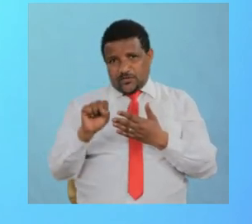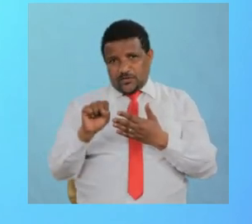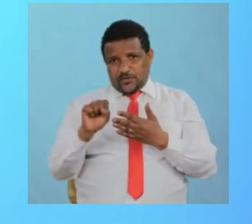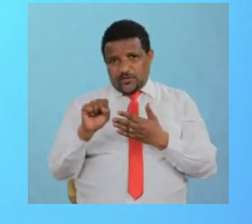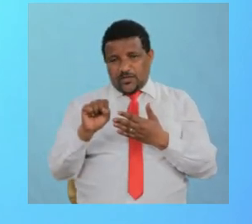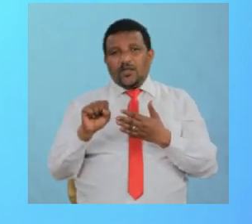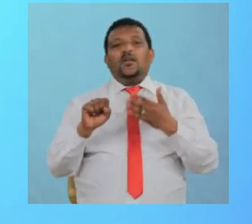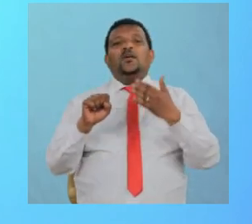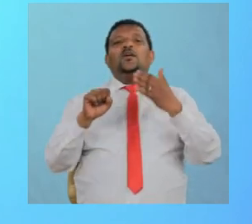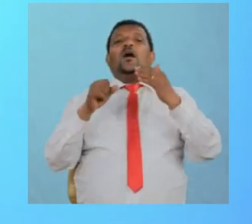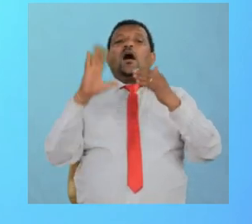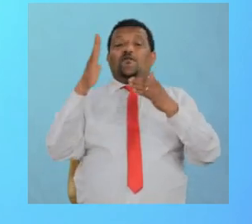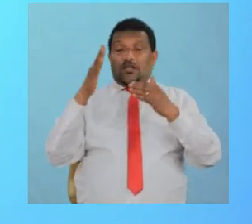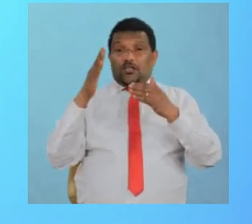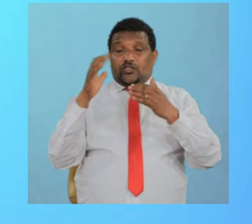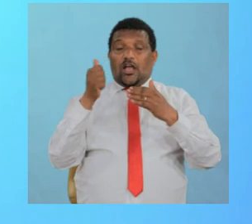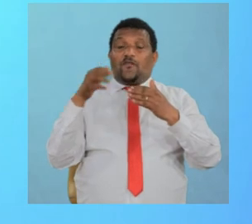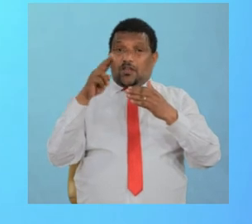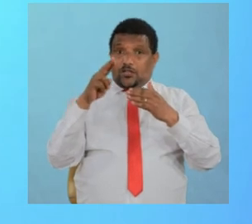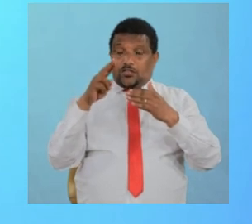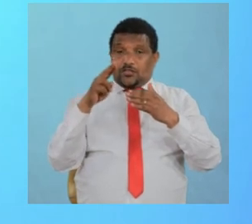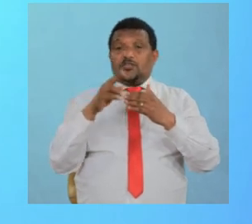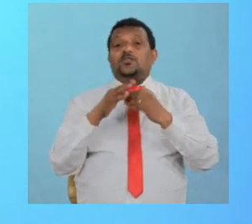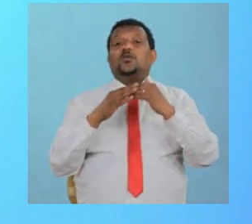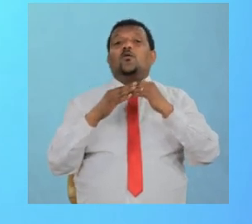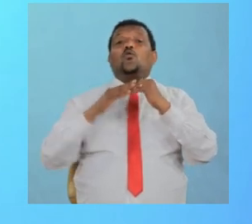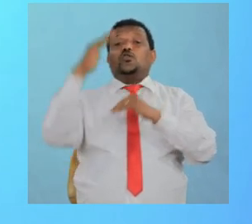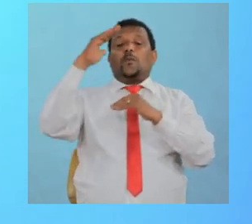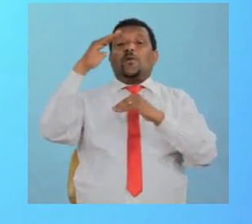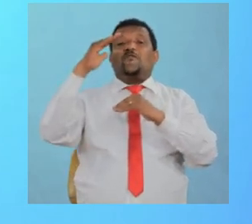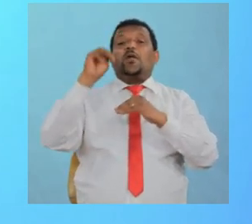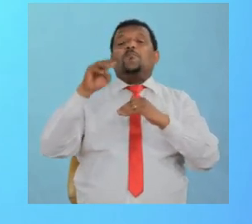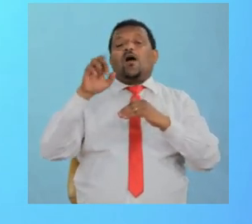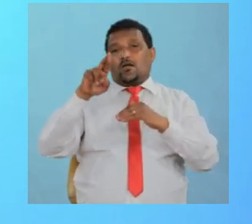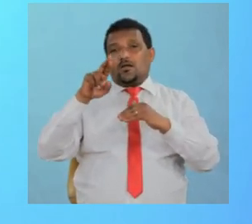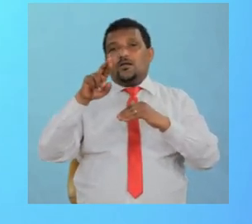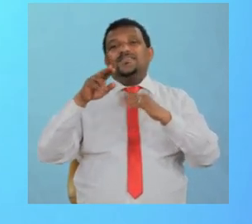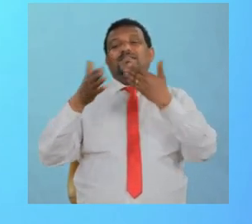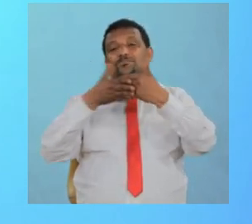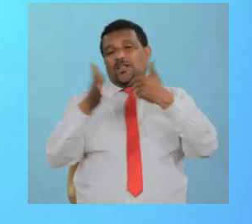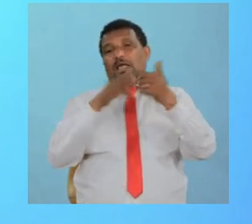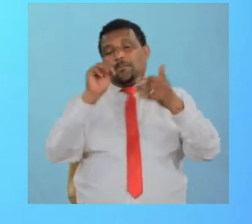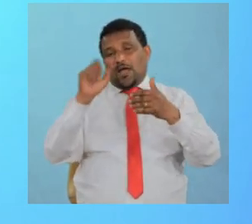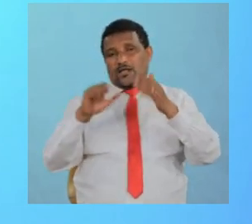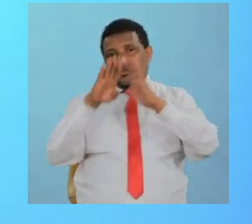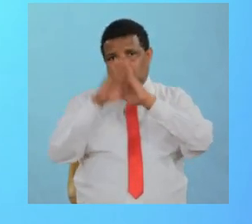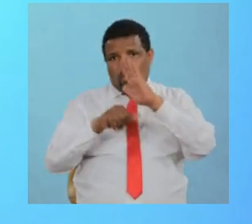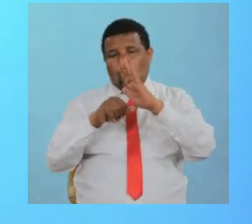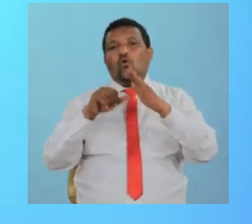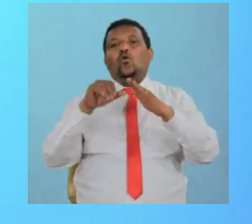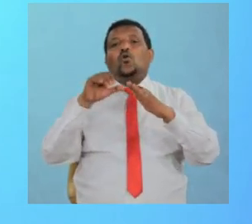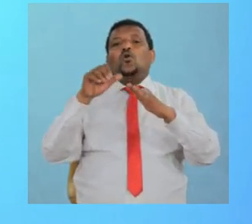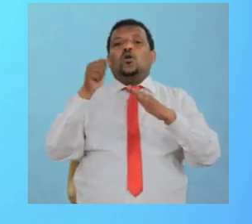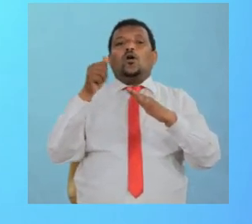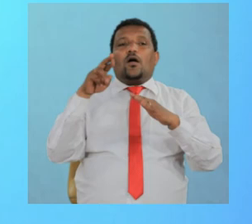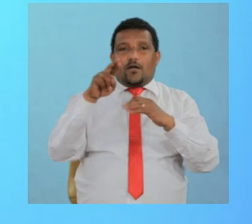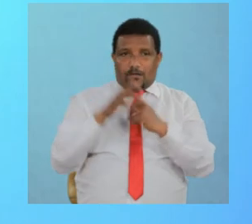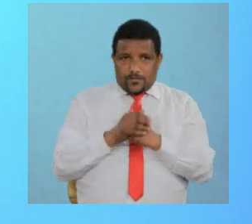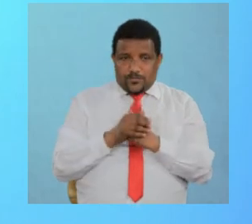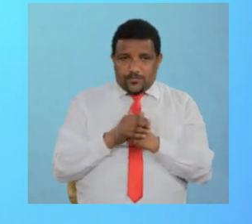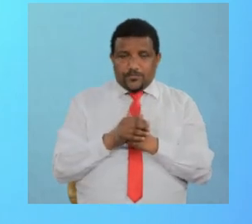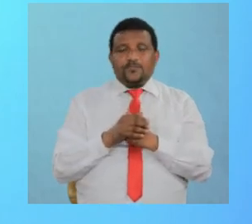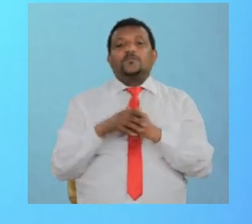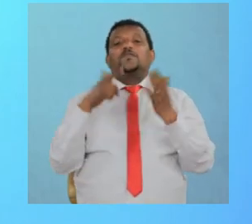always above the MR, or simply MR is below the AR. And the marginal level of pure monopolist can be